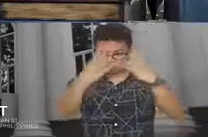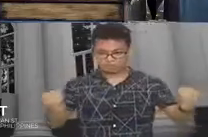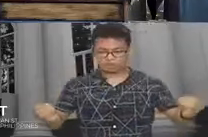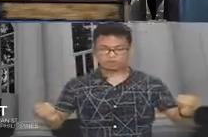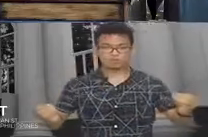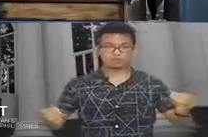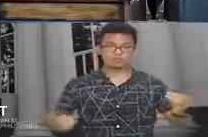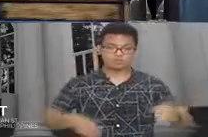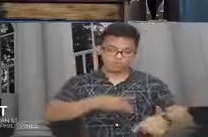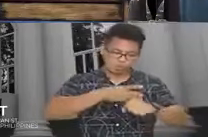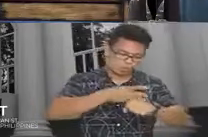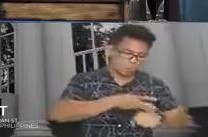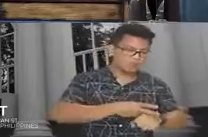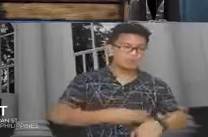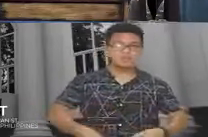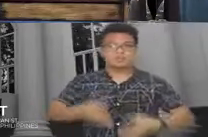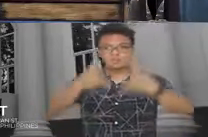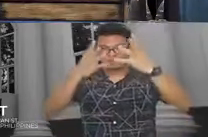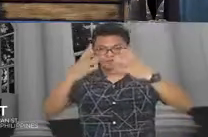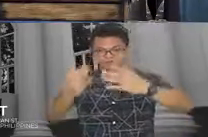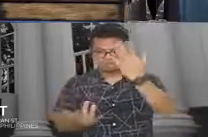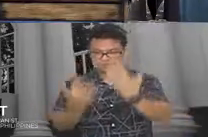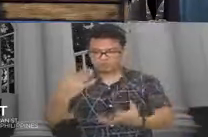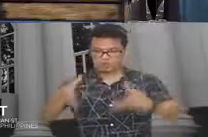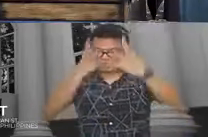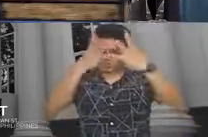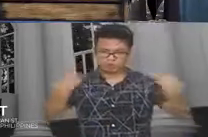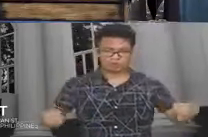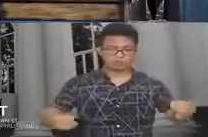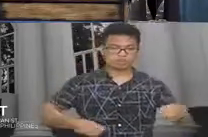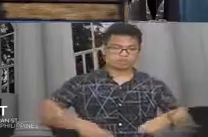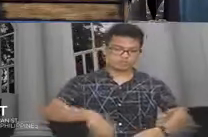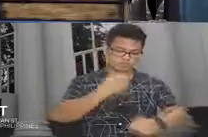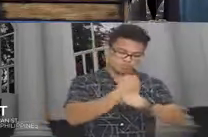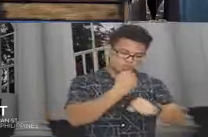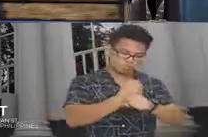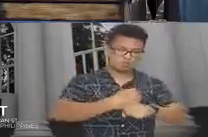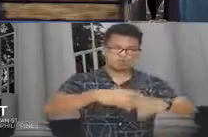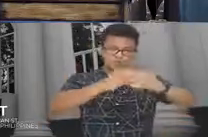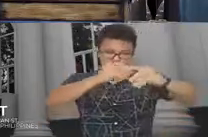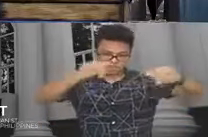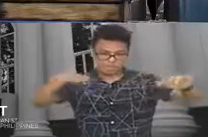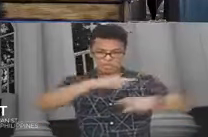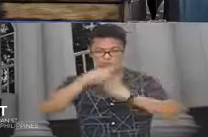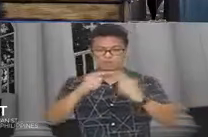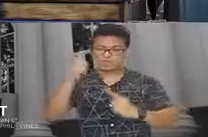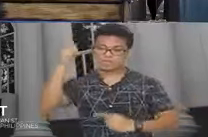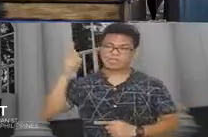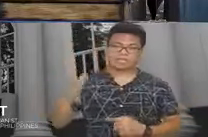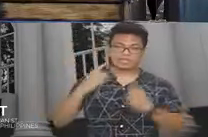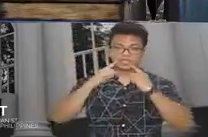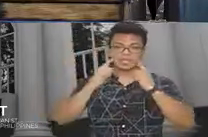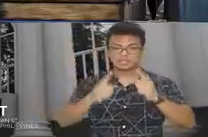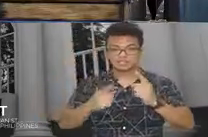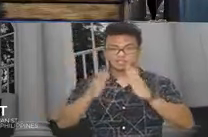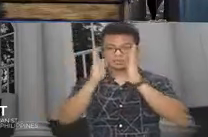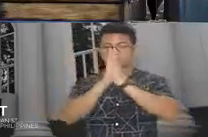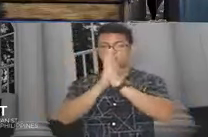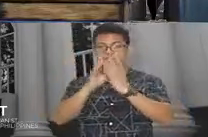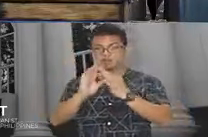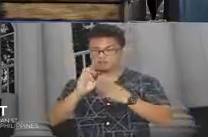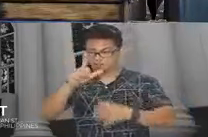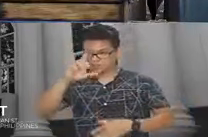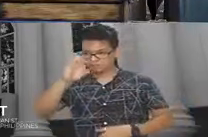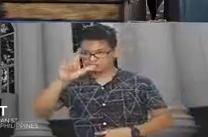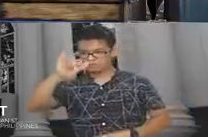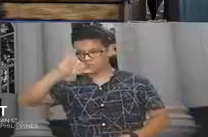consumed the water in the trench. The fire consumed the rocks and the dust. And when God answered his